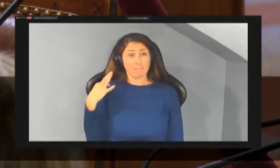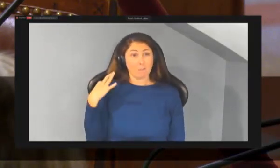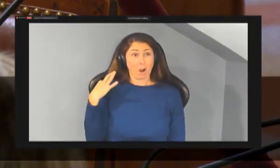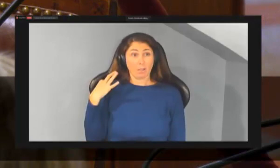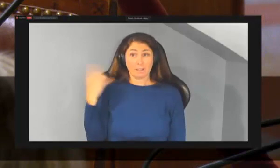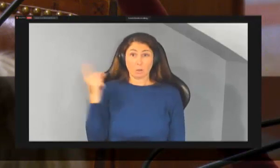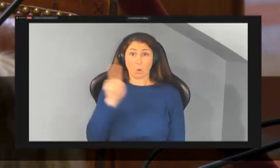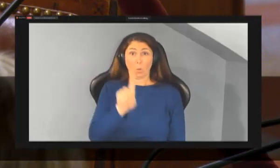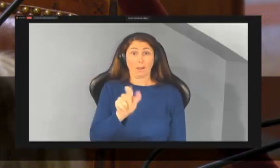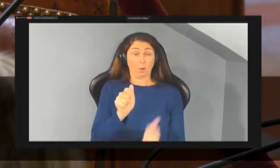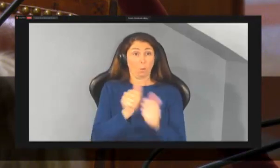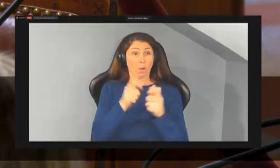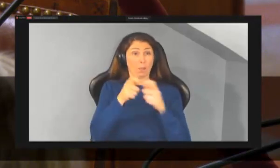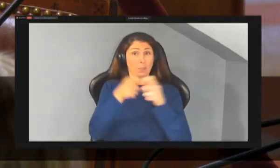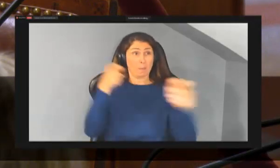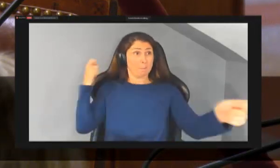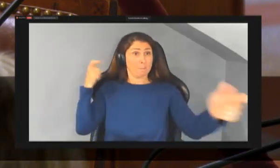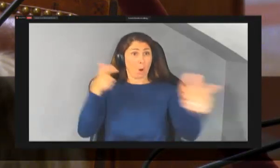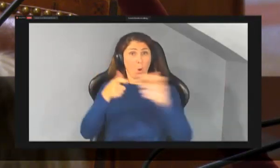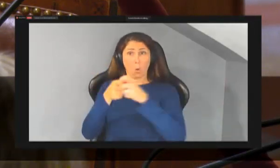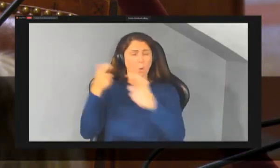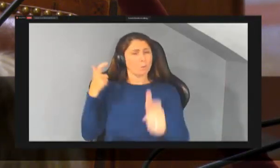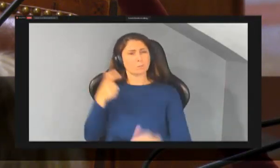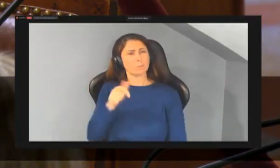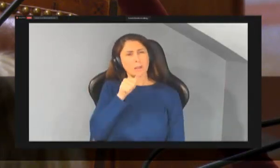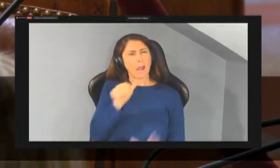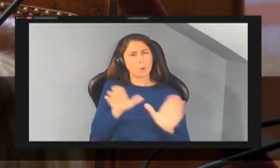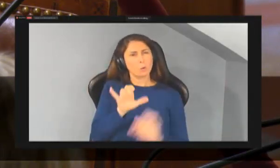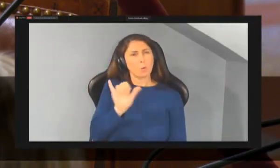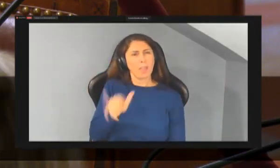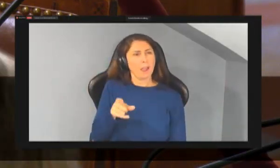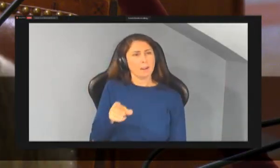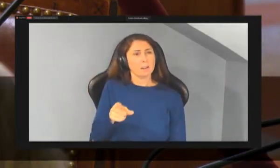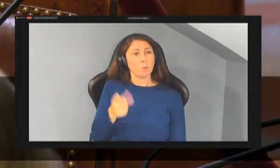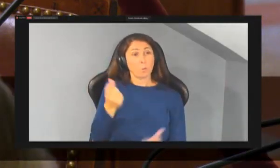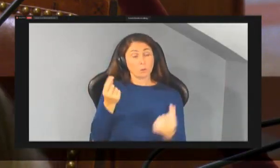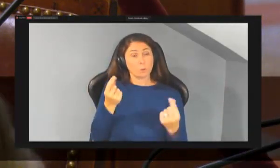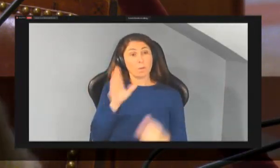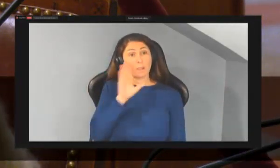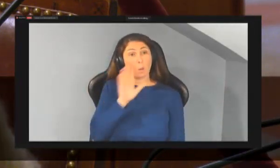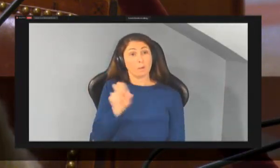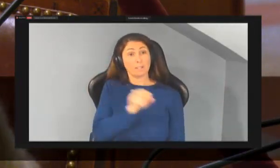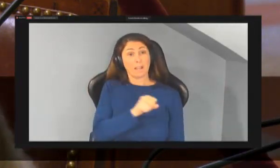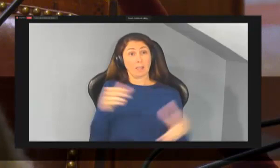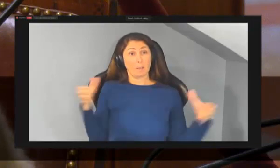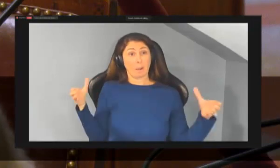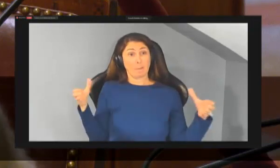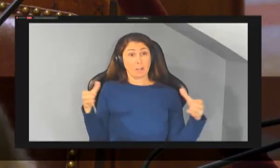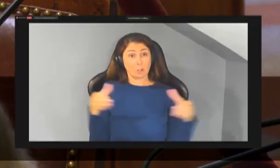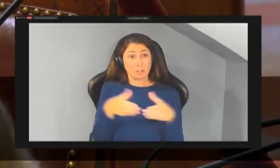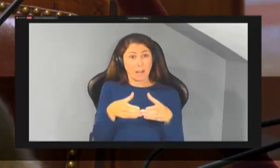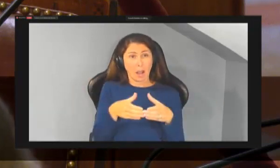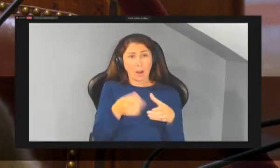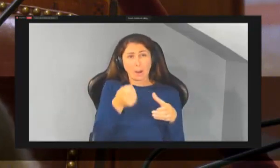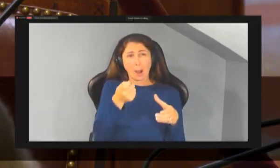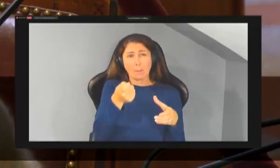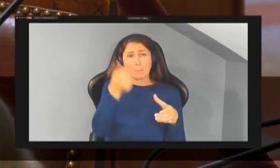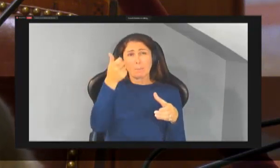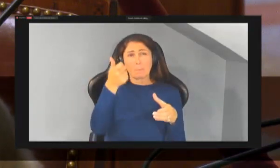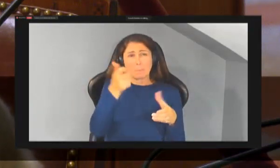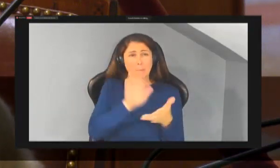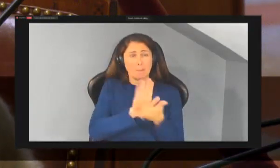bows are not going to do that. What they're going to do is take the population down a small amount, which frees